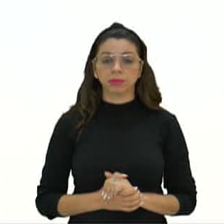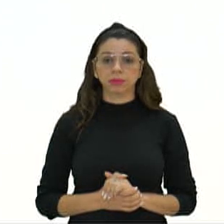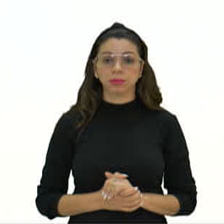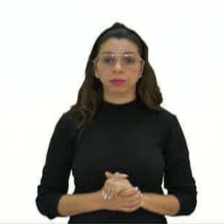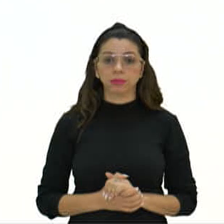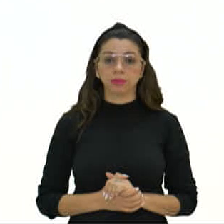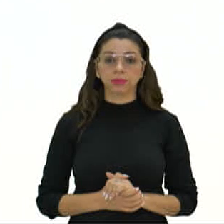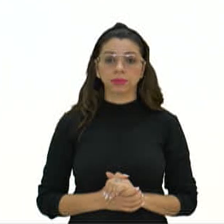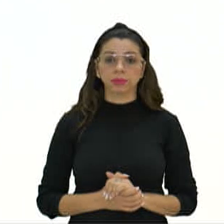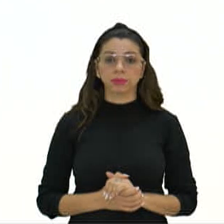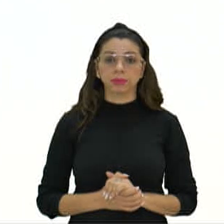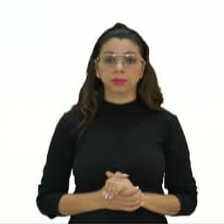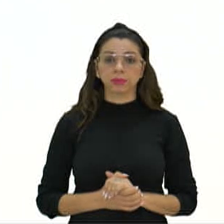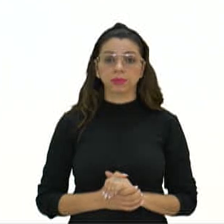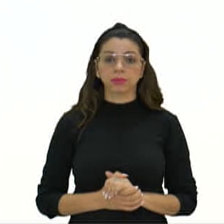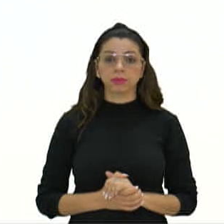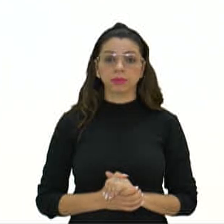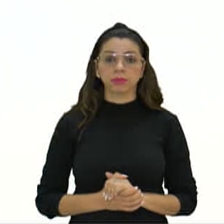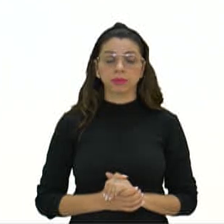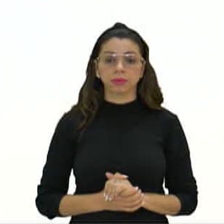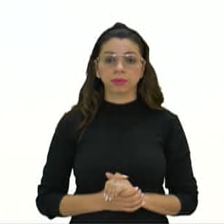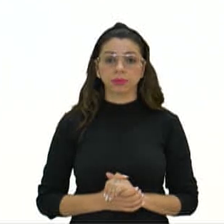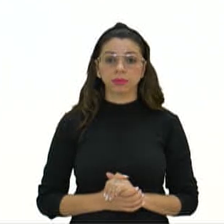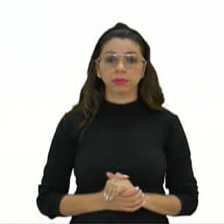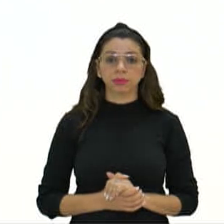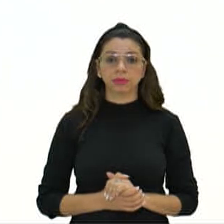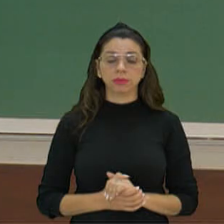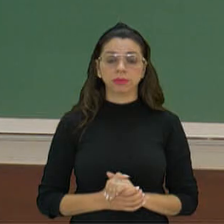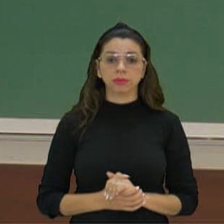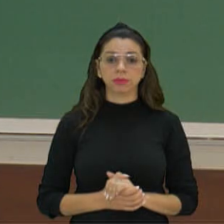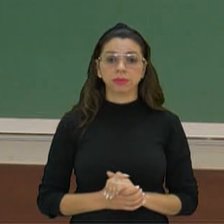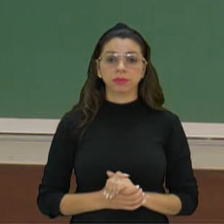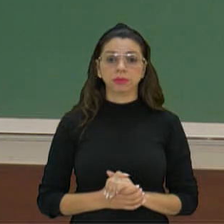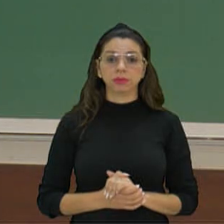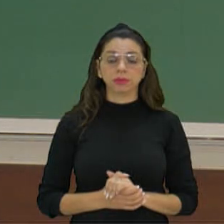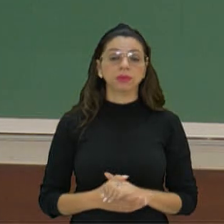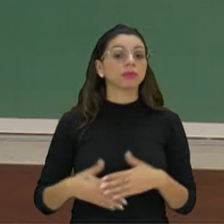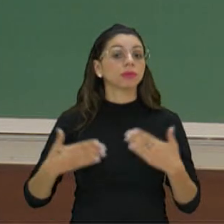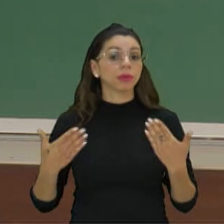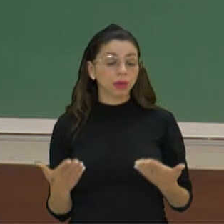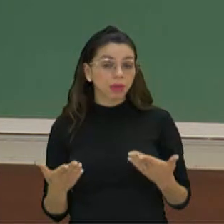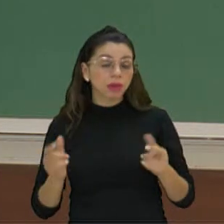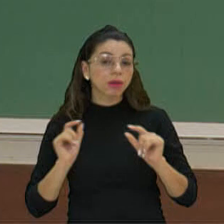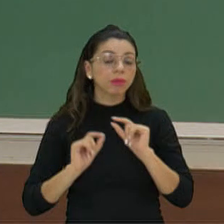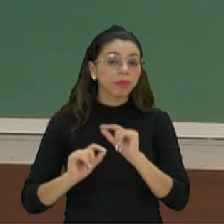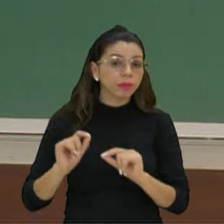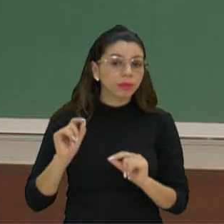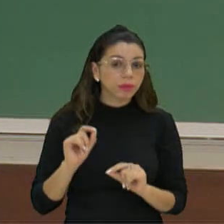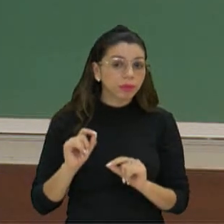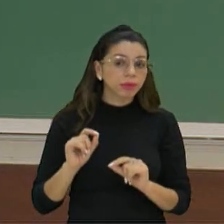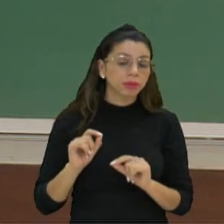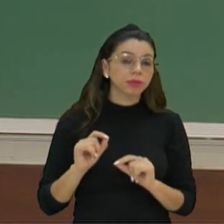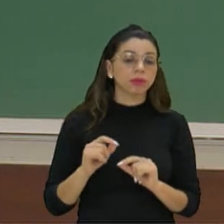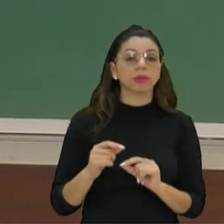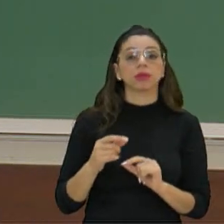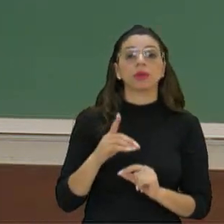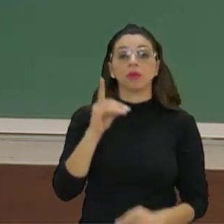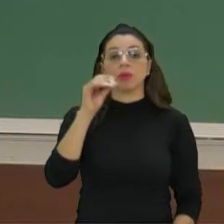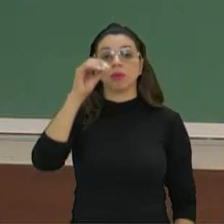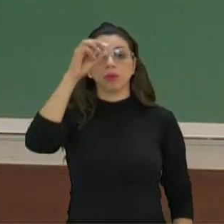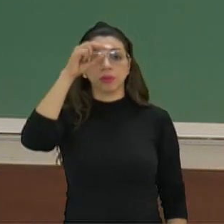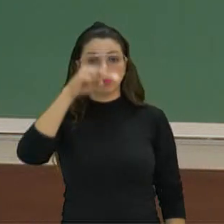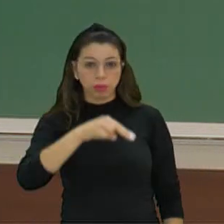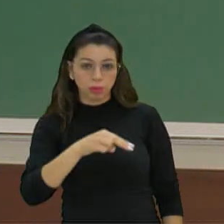Brazil, the emperor moved with his court to Petrópolis. Com a abdicação, né? Então, Dom Pedro I